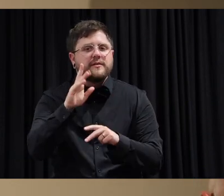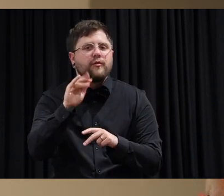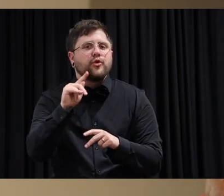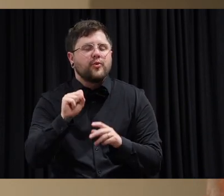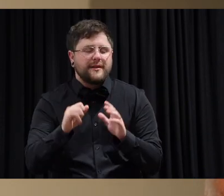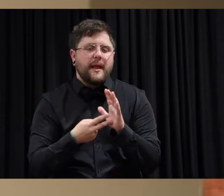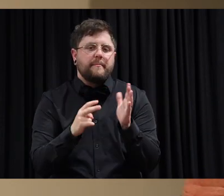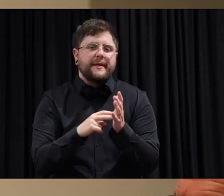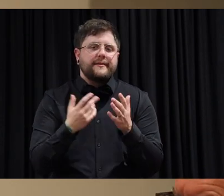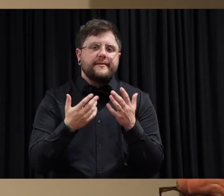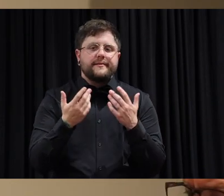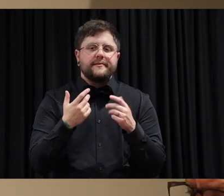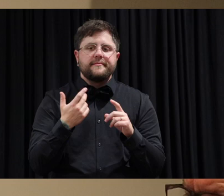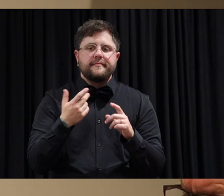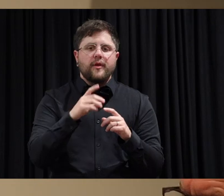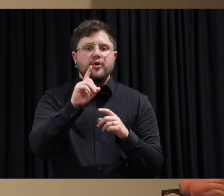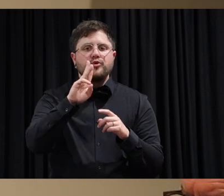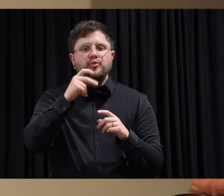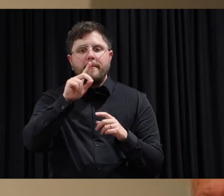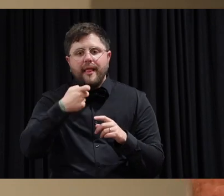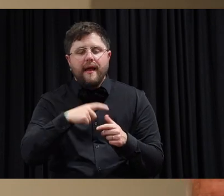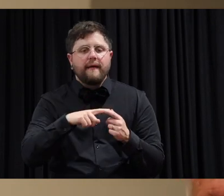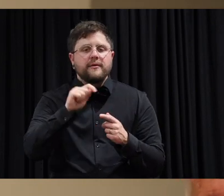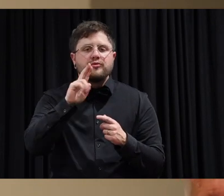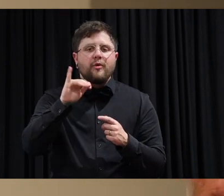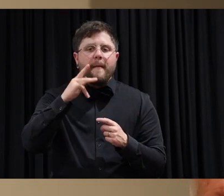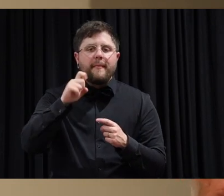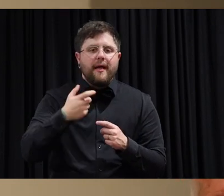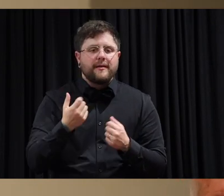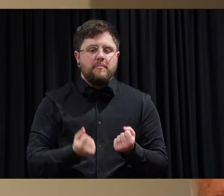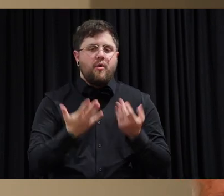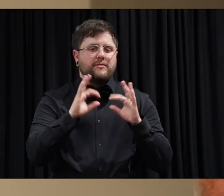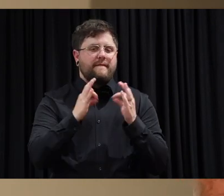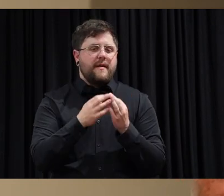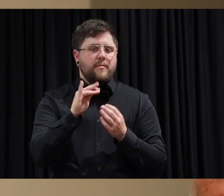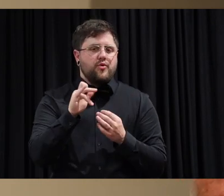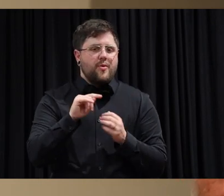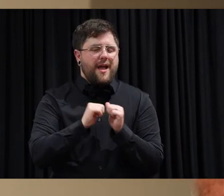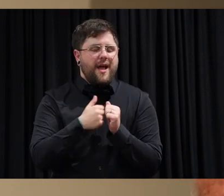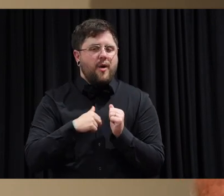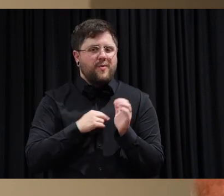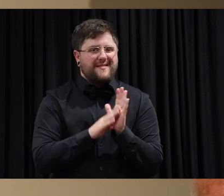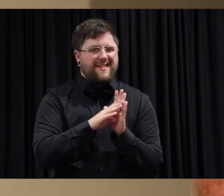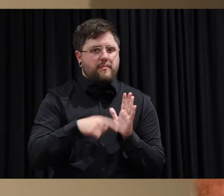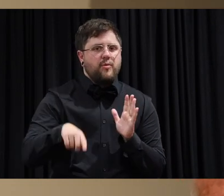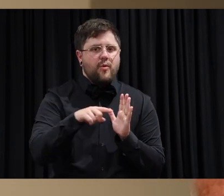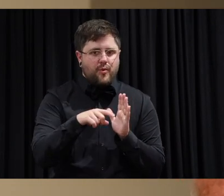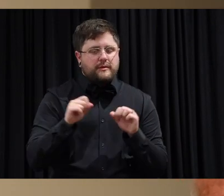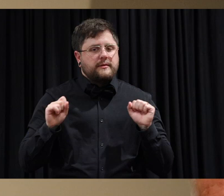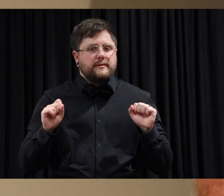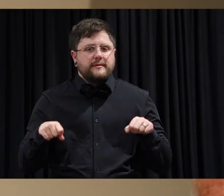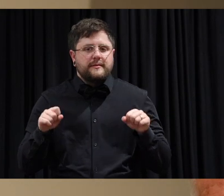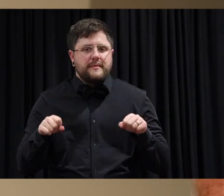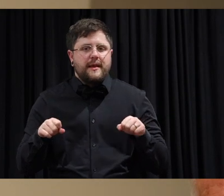They call it, sometimes it's the missing middle, so it's the duplexes, triplexes, multifamily units, all of those types of things to be able